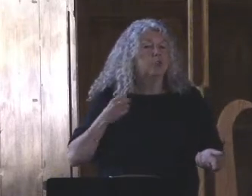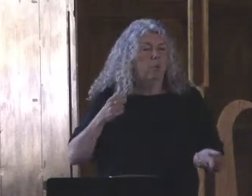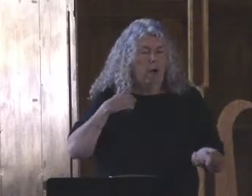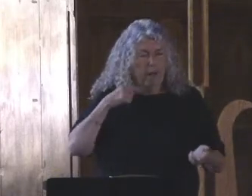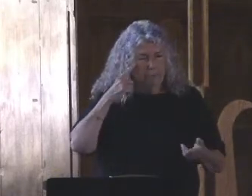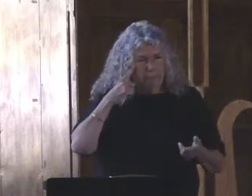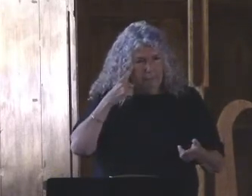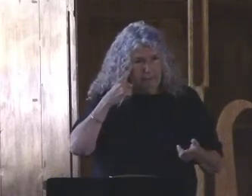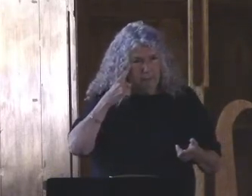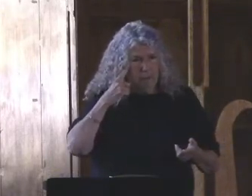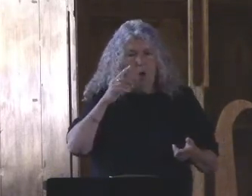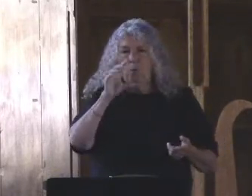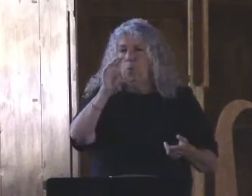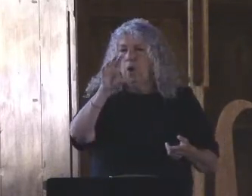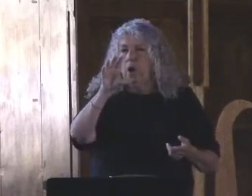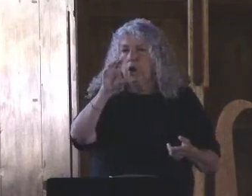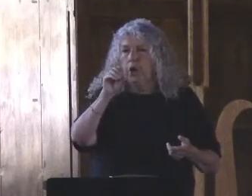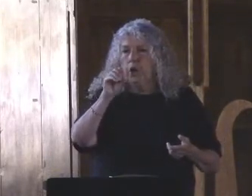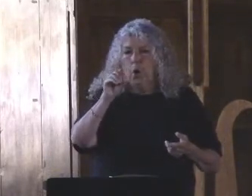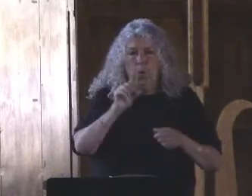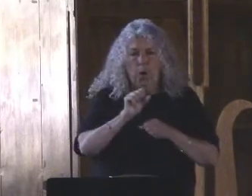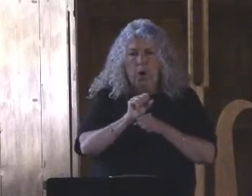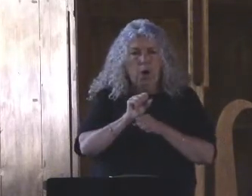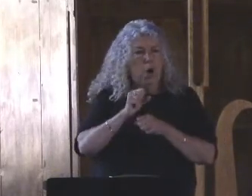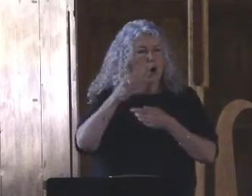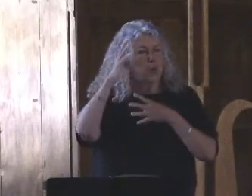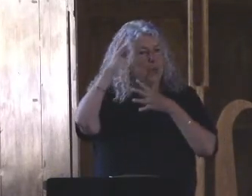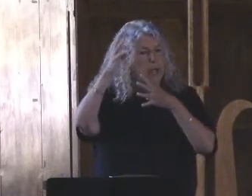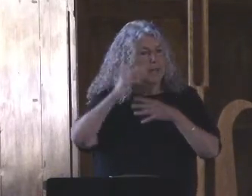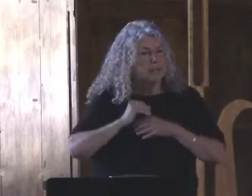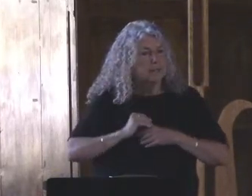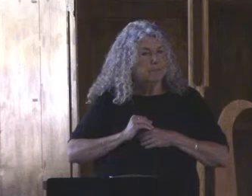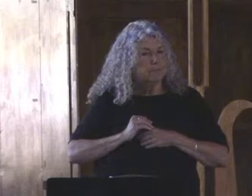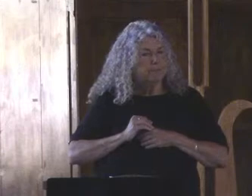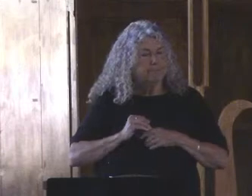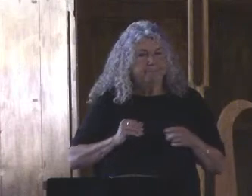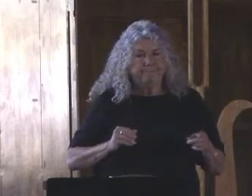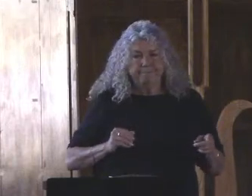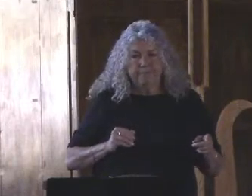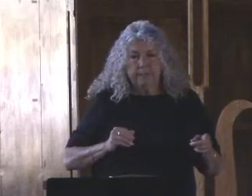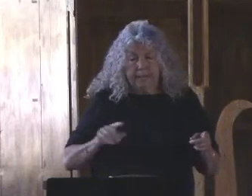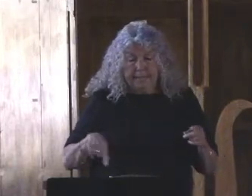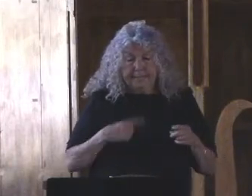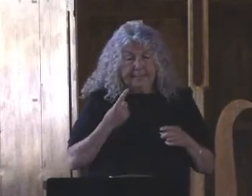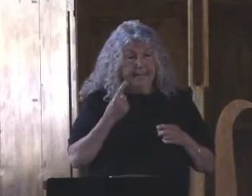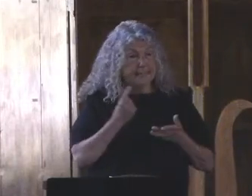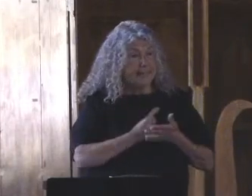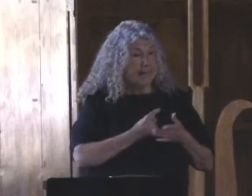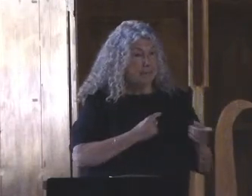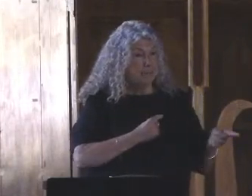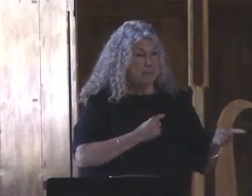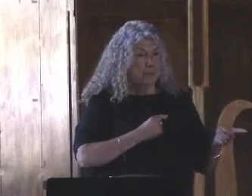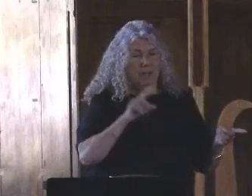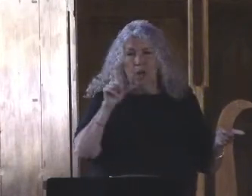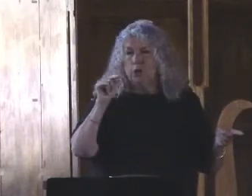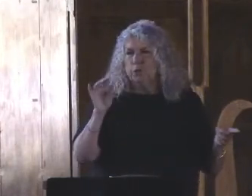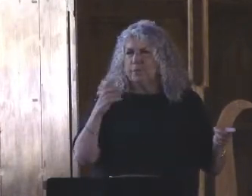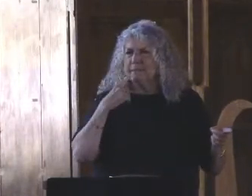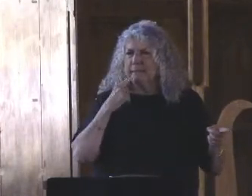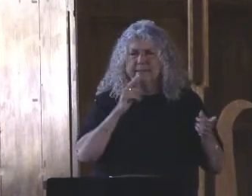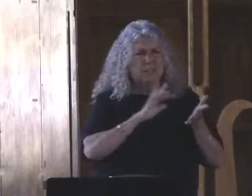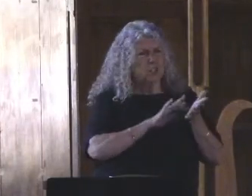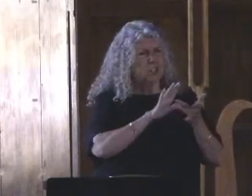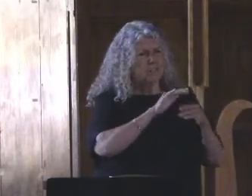We're called to be co-creators, fellow laborers for the harvest. In today's gospel, Luke says